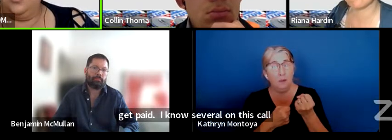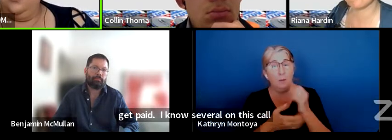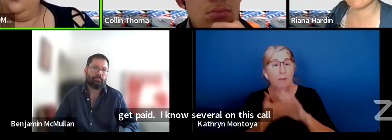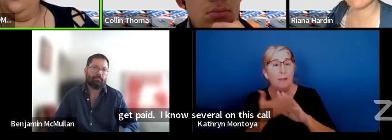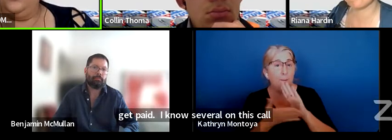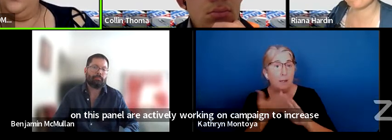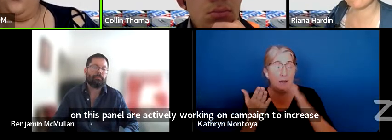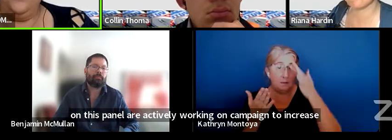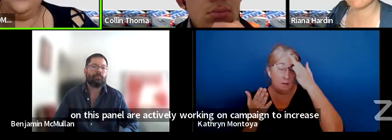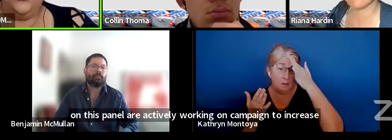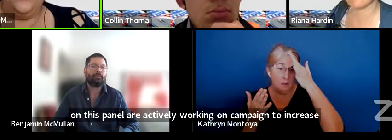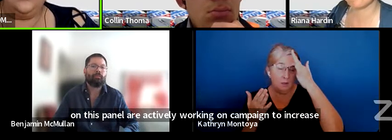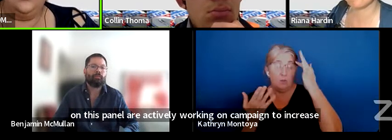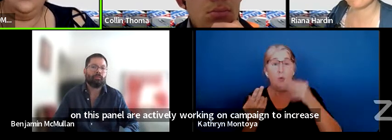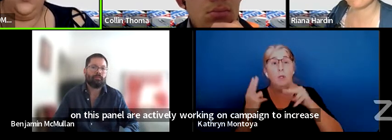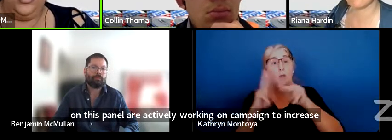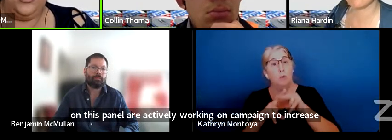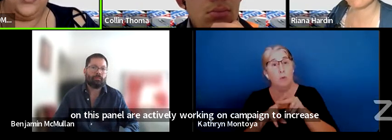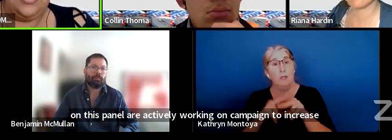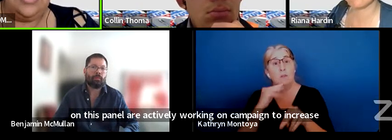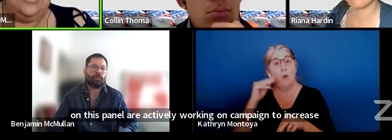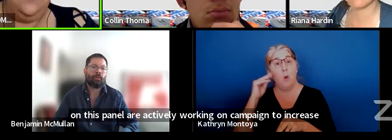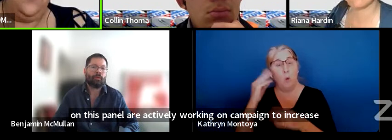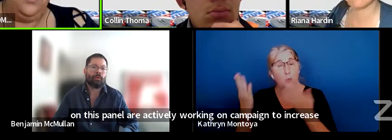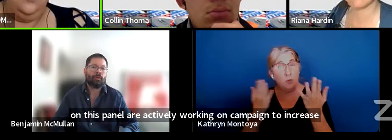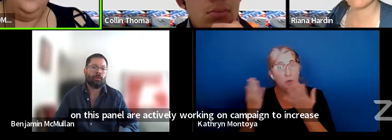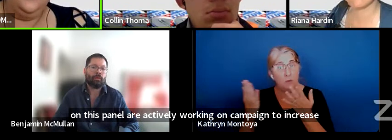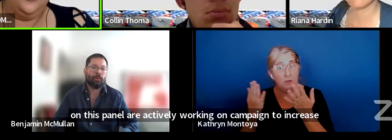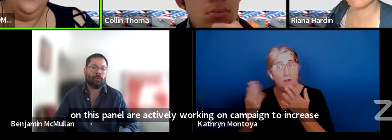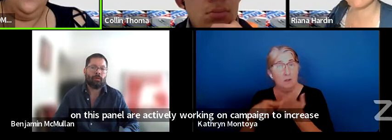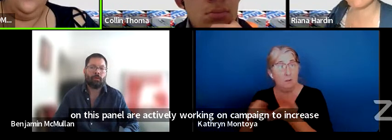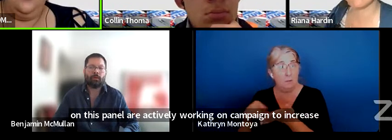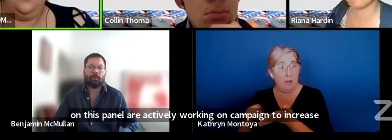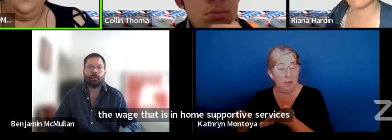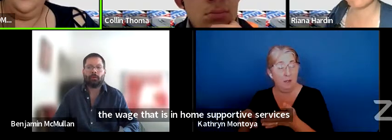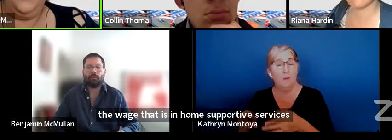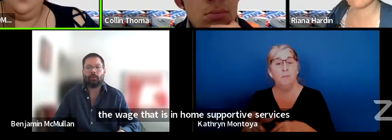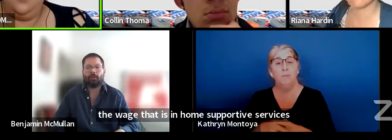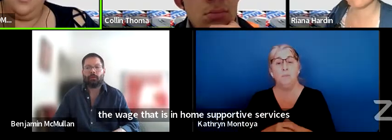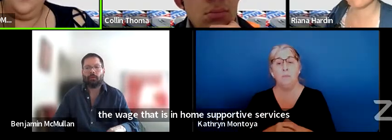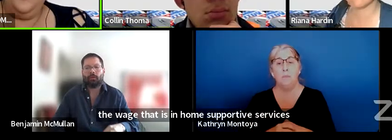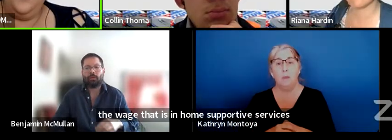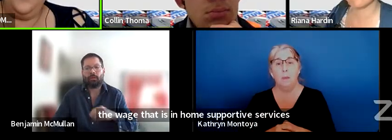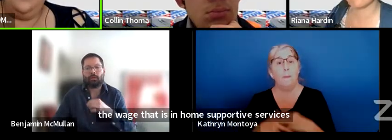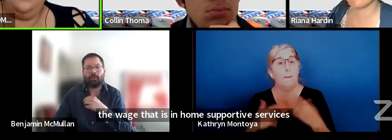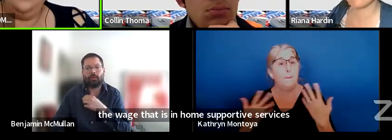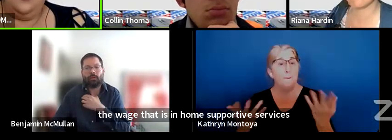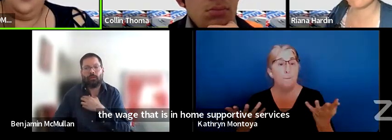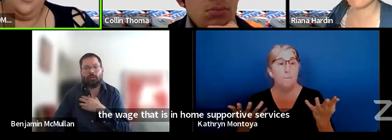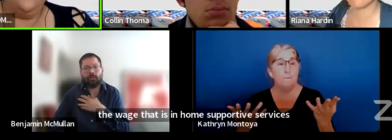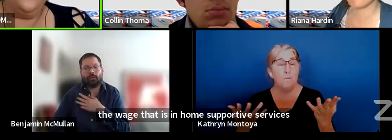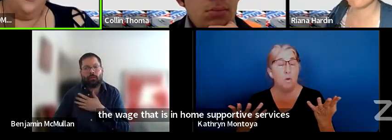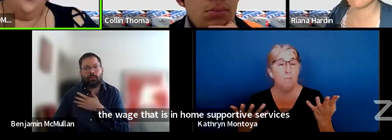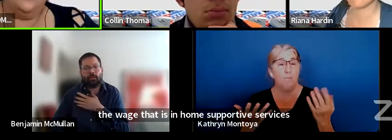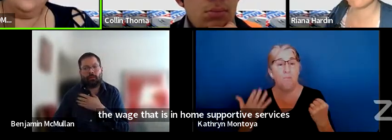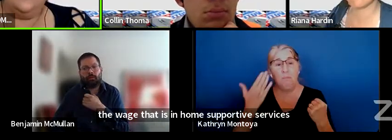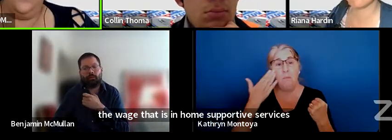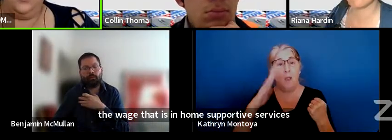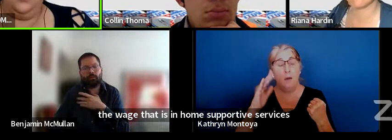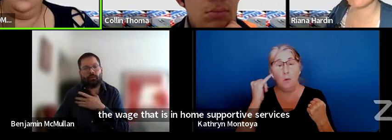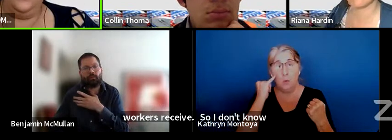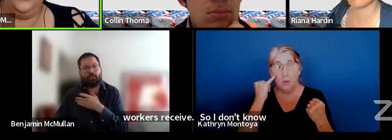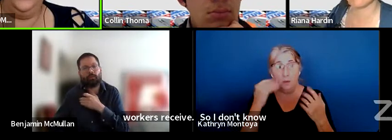wages that in-home supportive services workers receive. So yeah, I don't know that a lot of thought